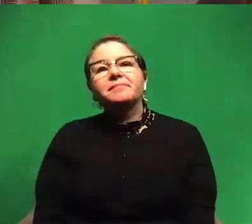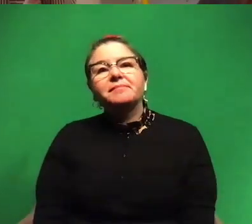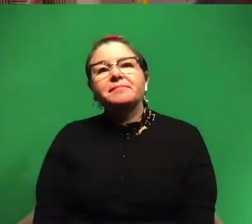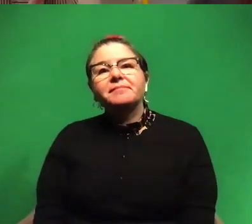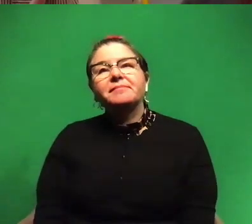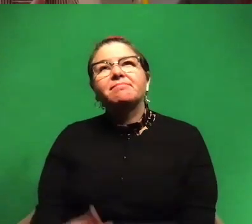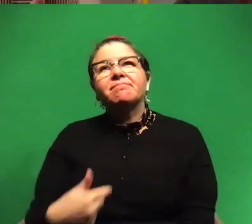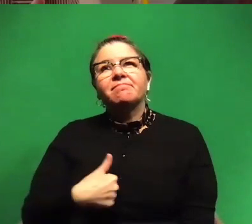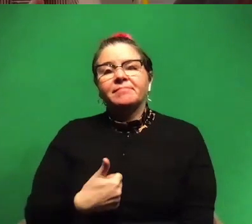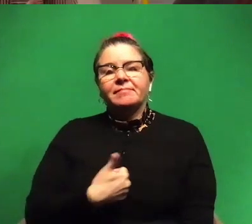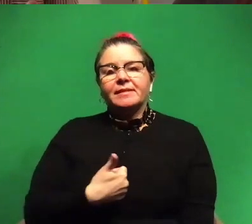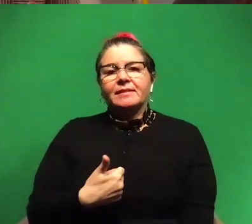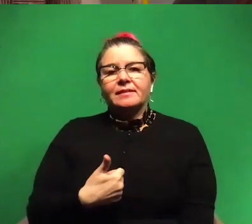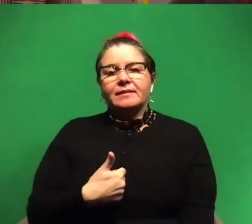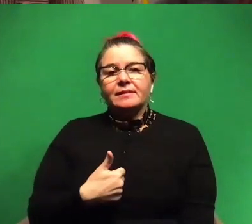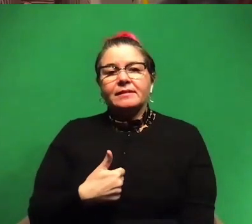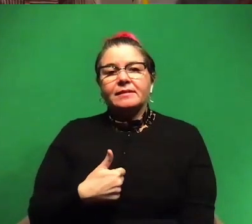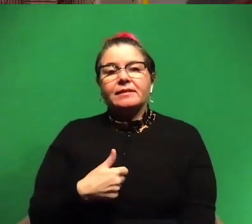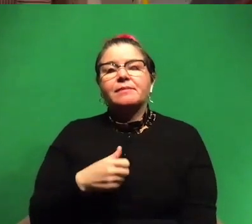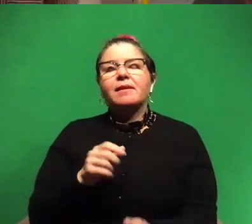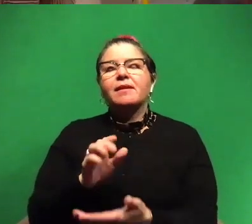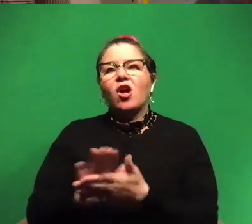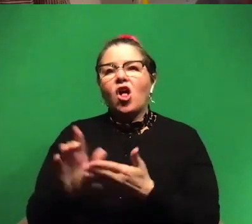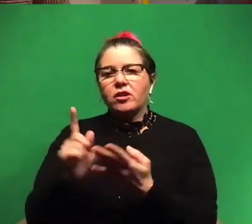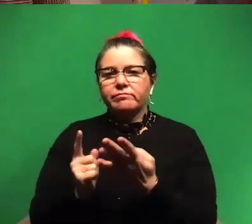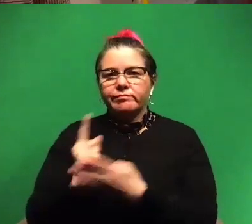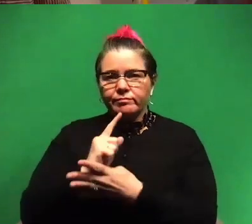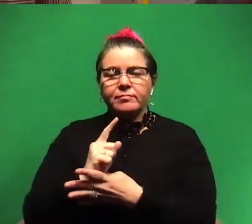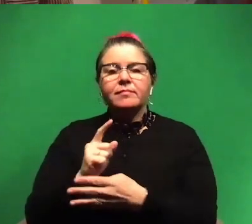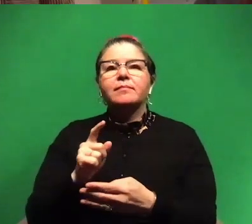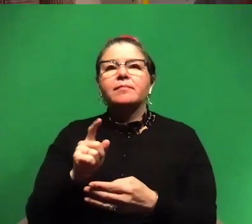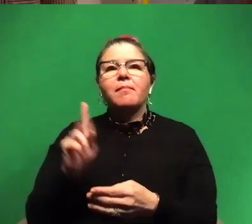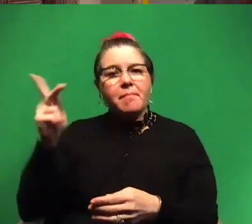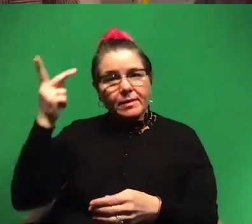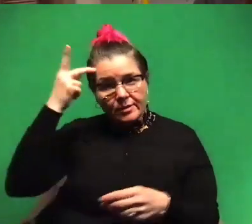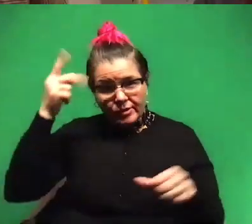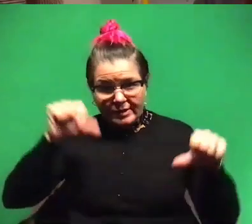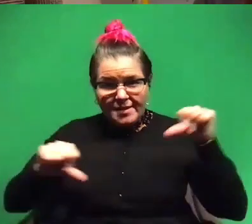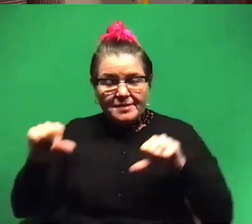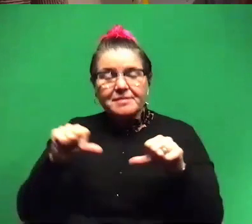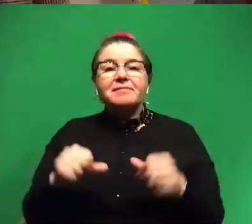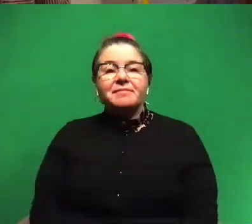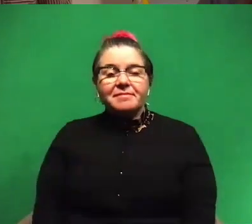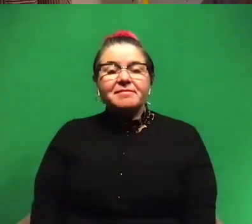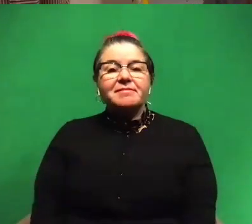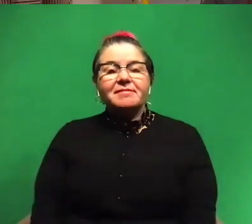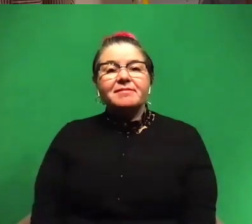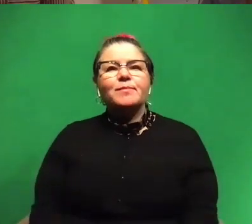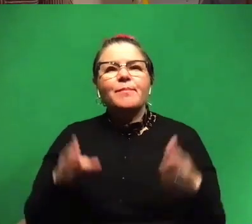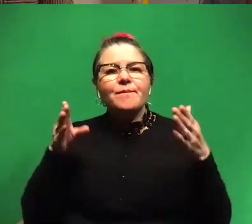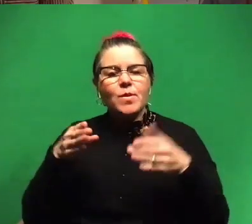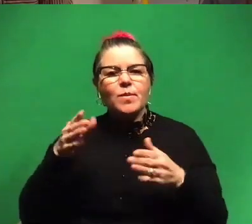I'm actually, my undergrad was in political science with a focus